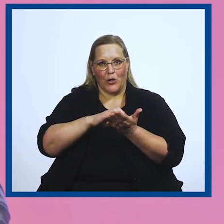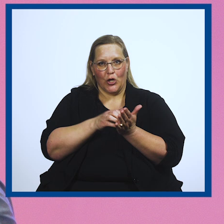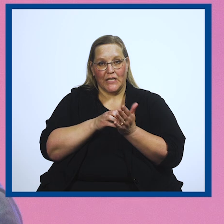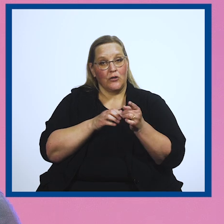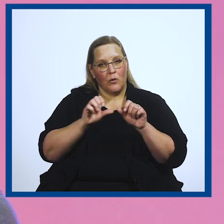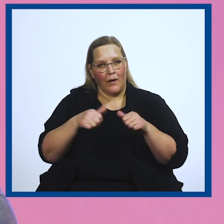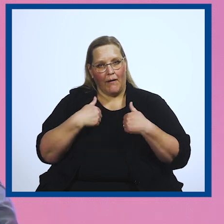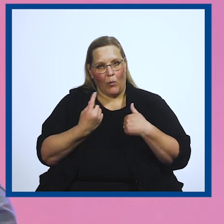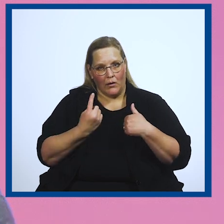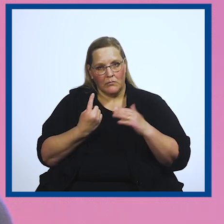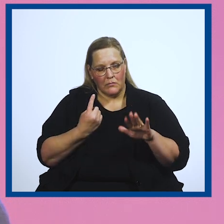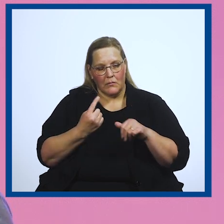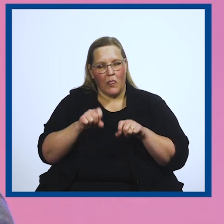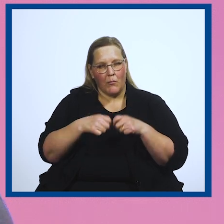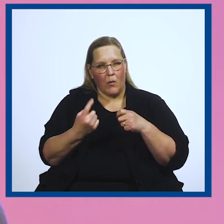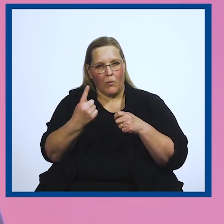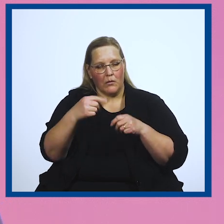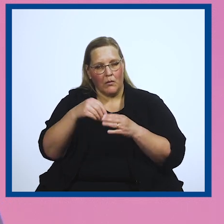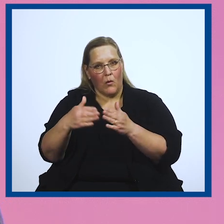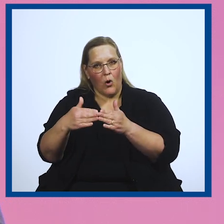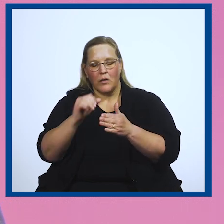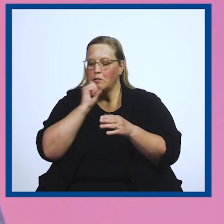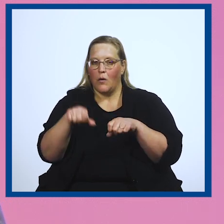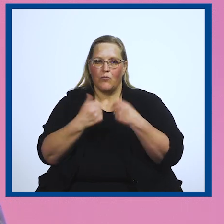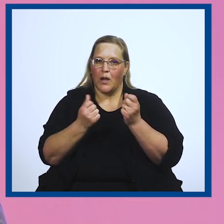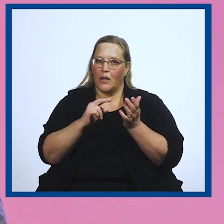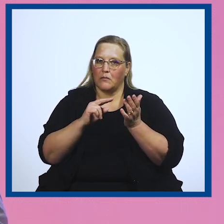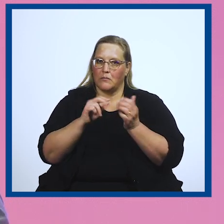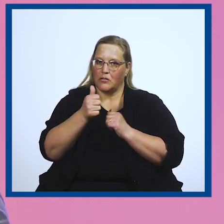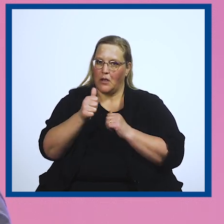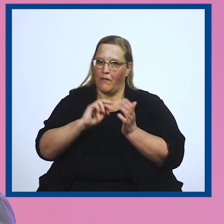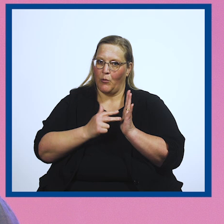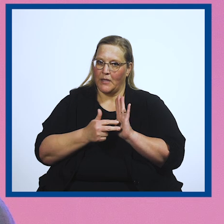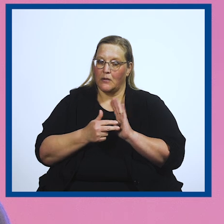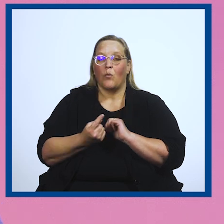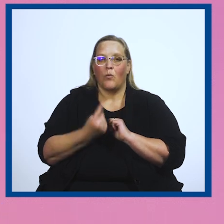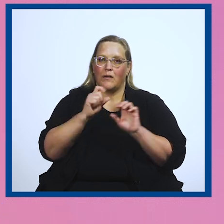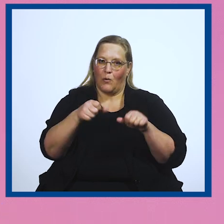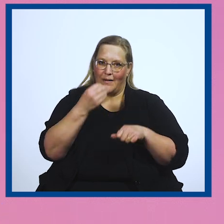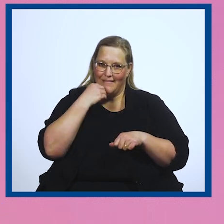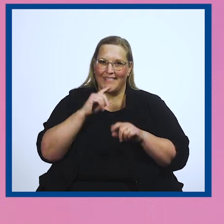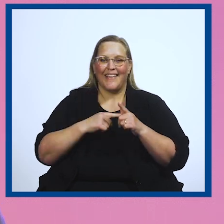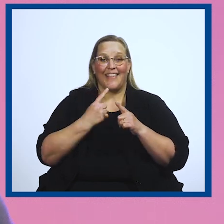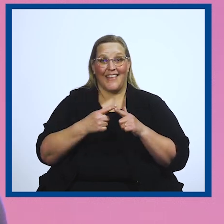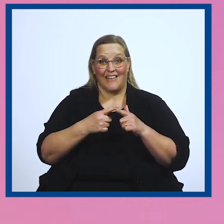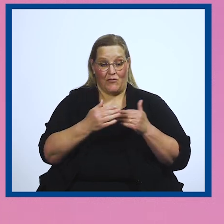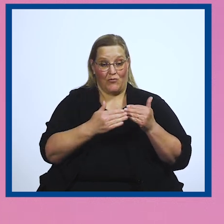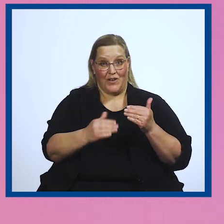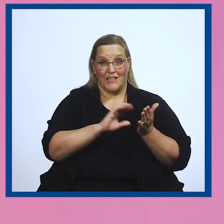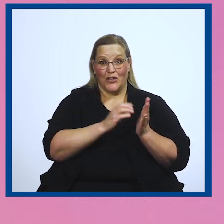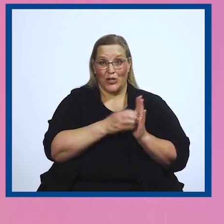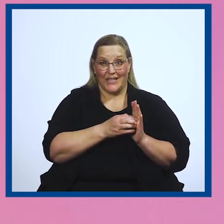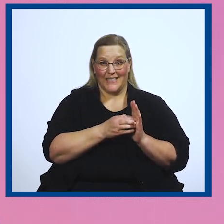sir. One. The broken one in the corner. Don't break it on purpose. You can have one. Then I want you to take all those cookies and I'll put them